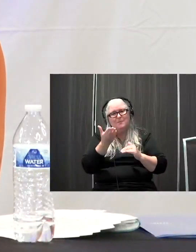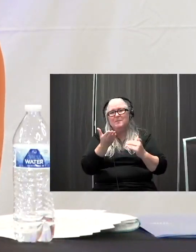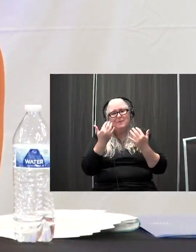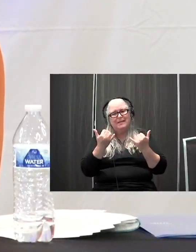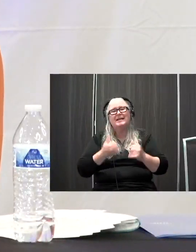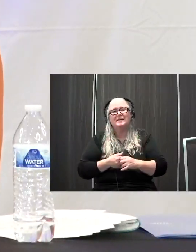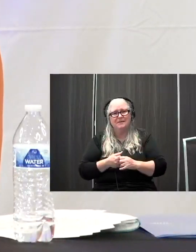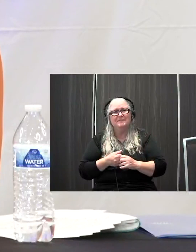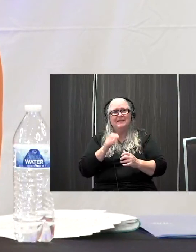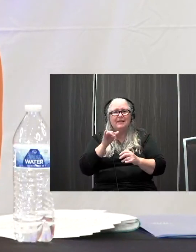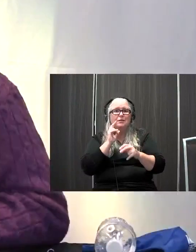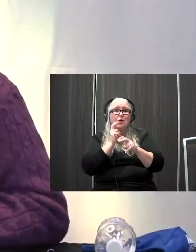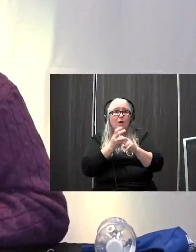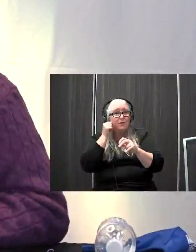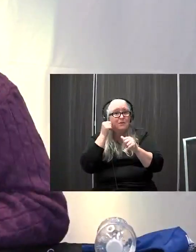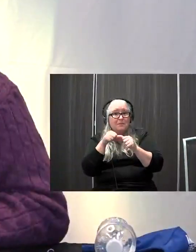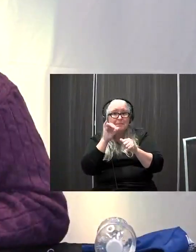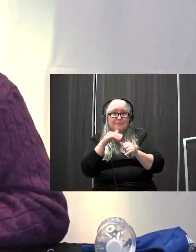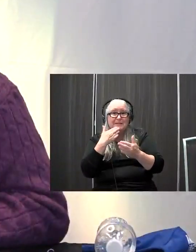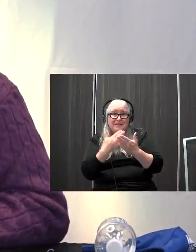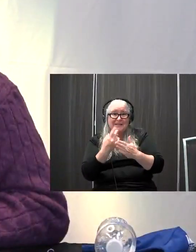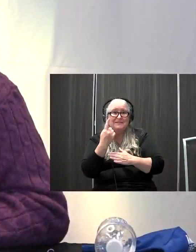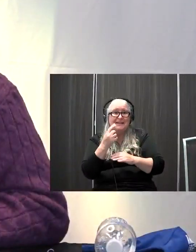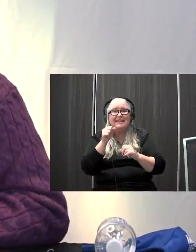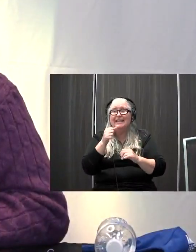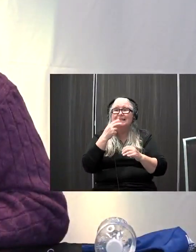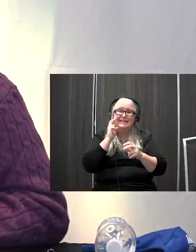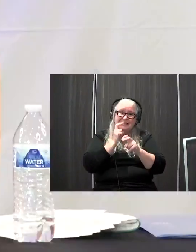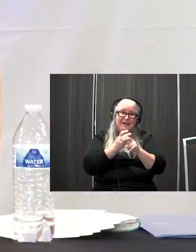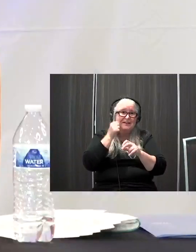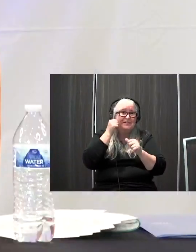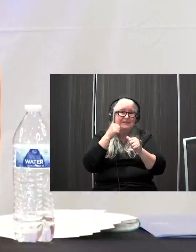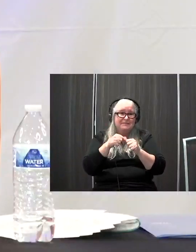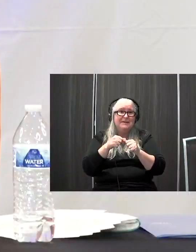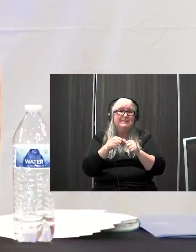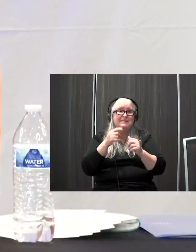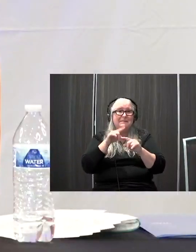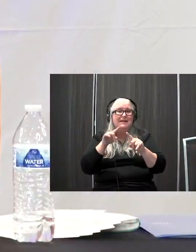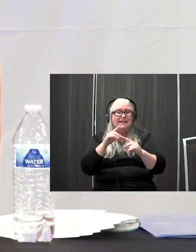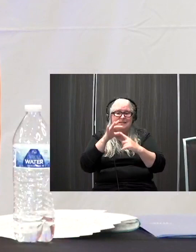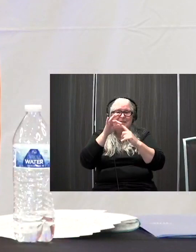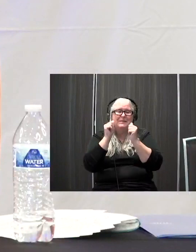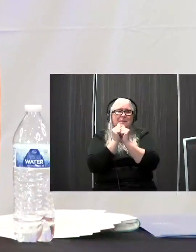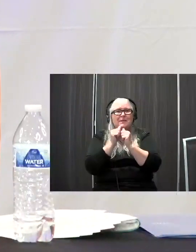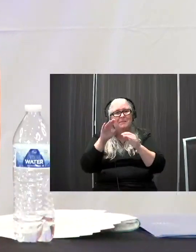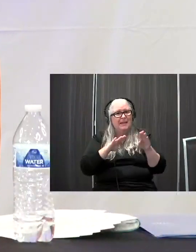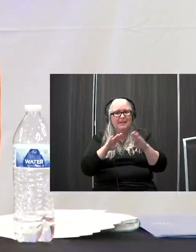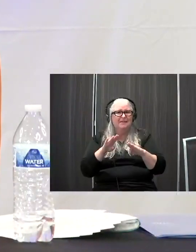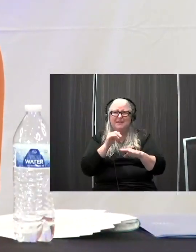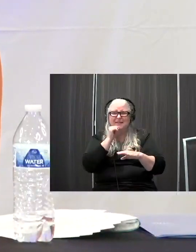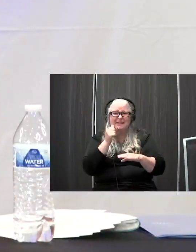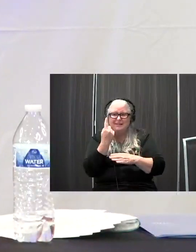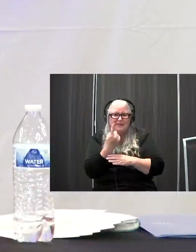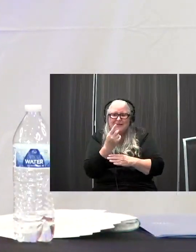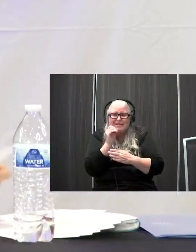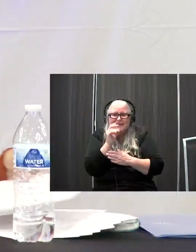family. That's hard to remember, but it's a really good one. It is hard to remember, especially when it's talking about behavior, because behavior is not always okay right